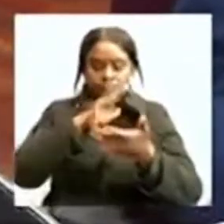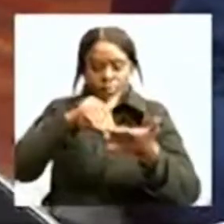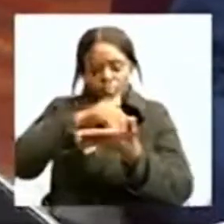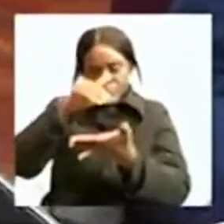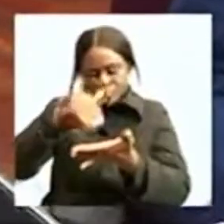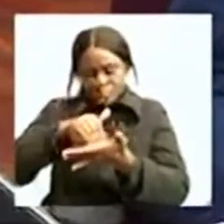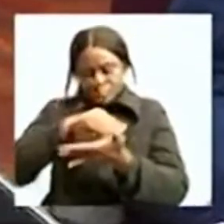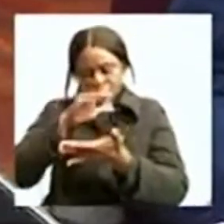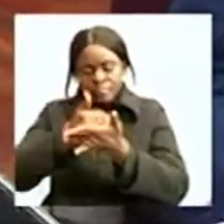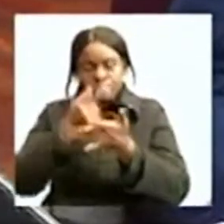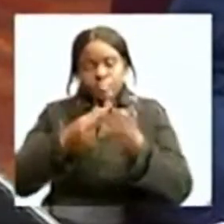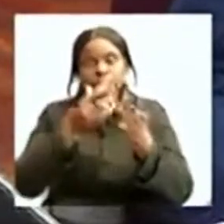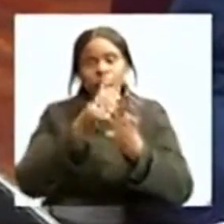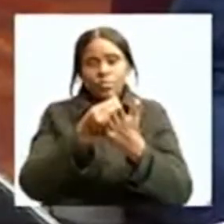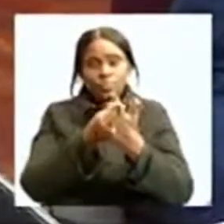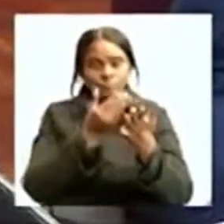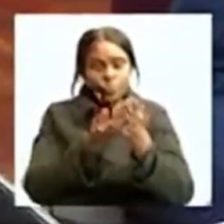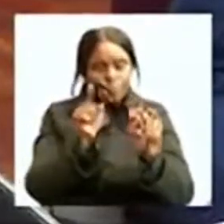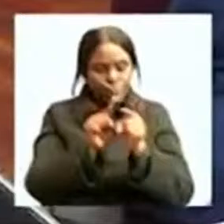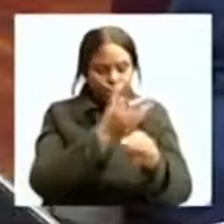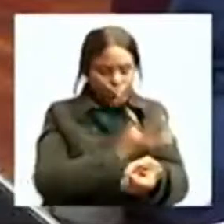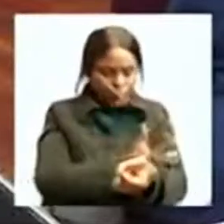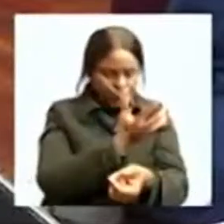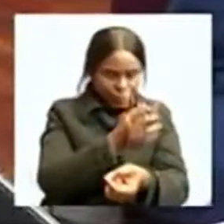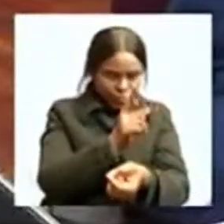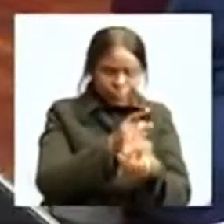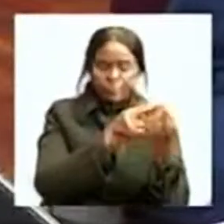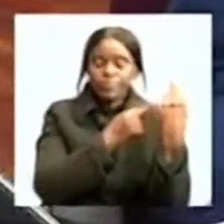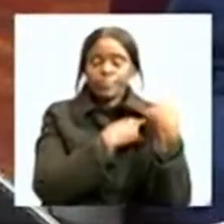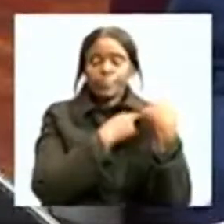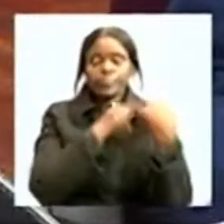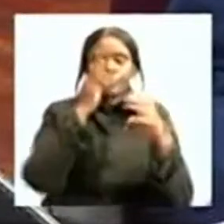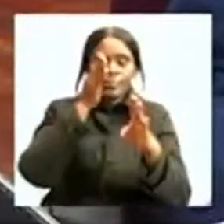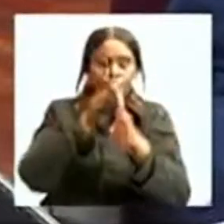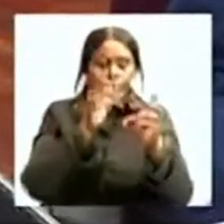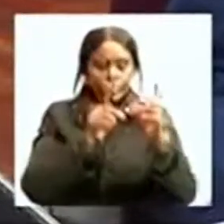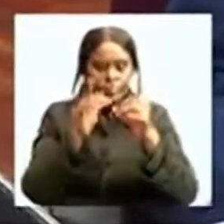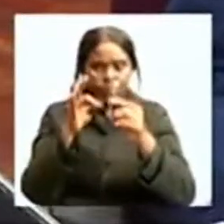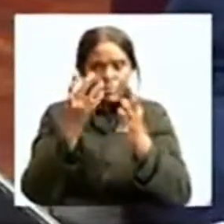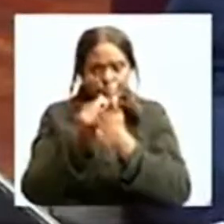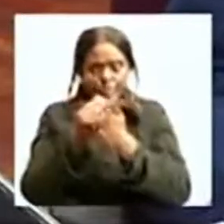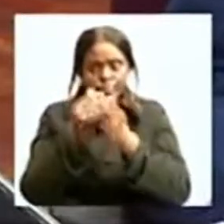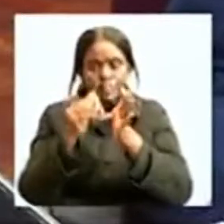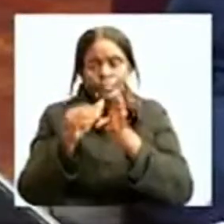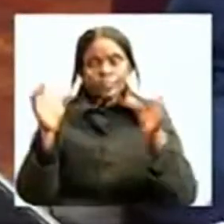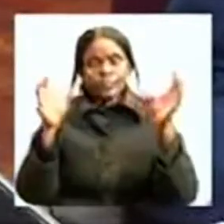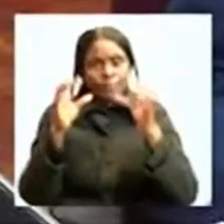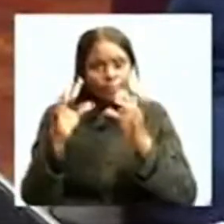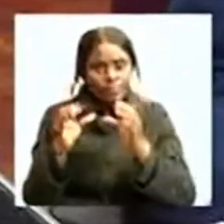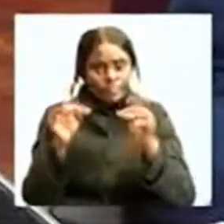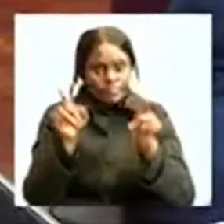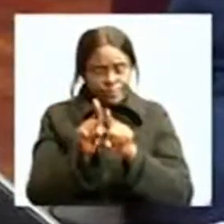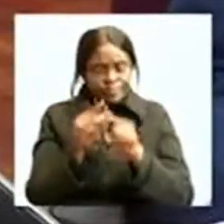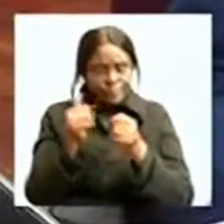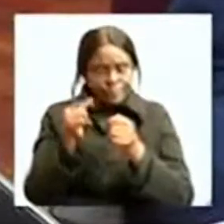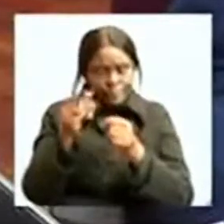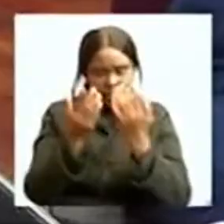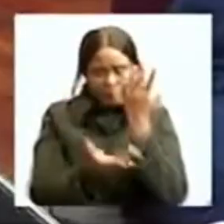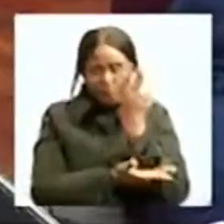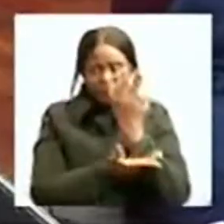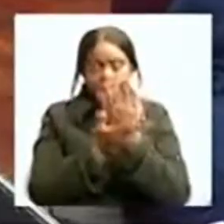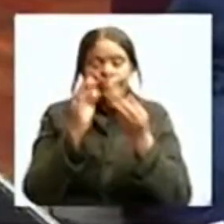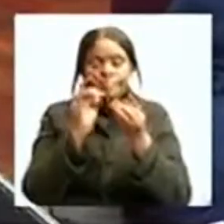the certification of funds, delegating this responsibility to directors of finance in local authorities, thereby